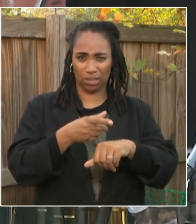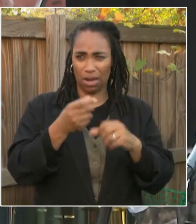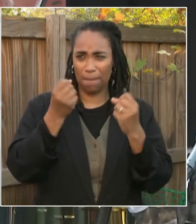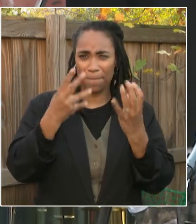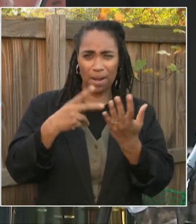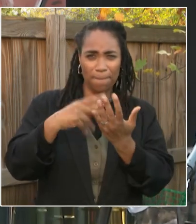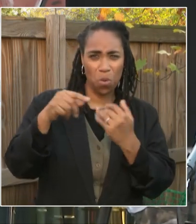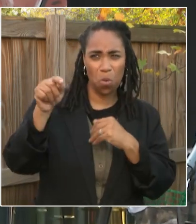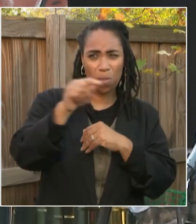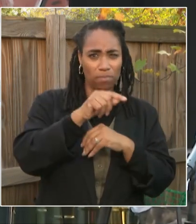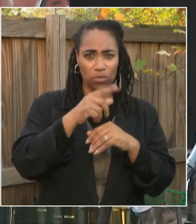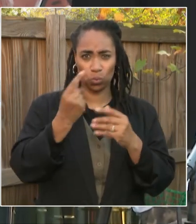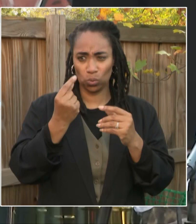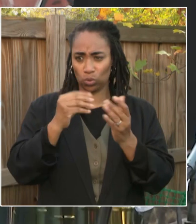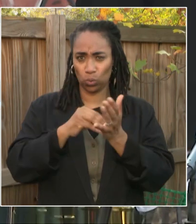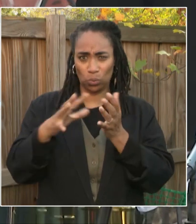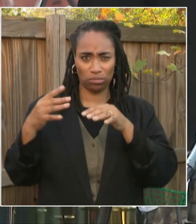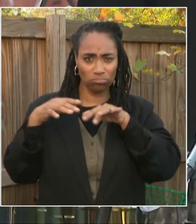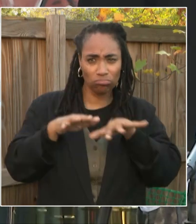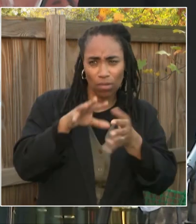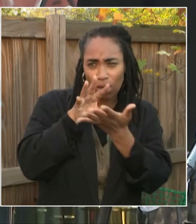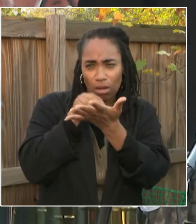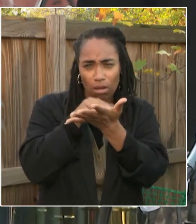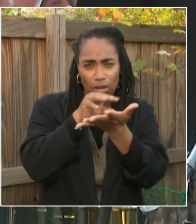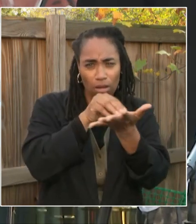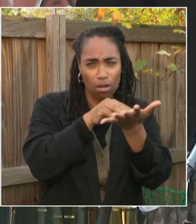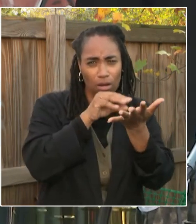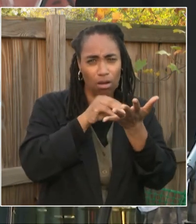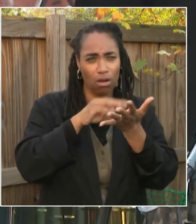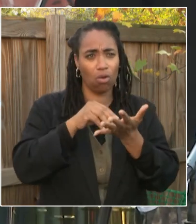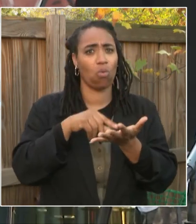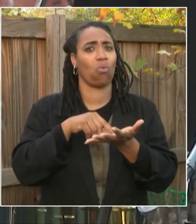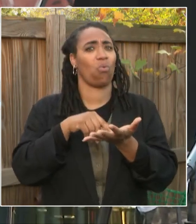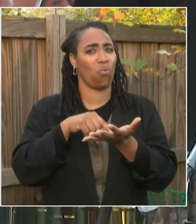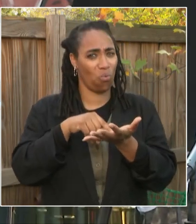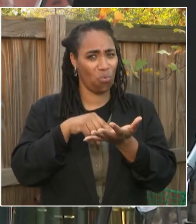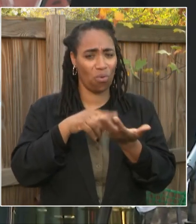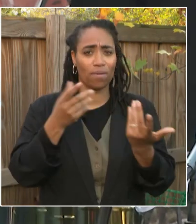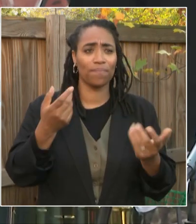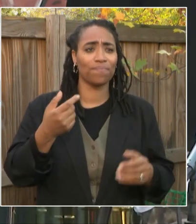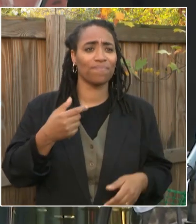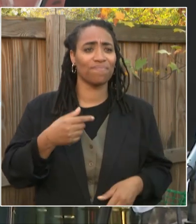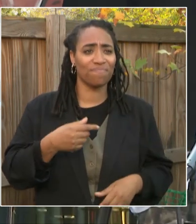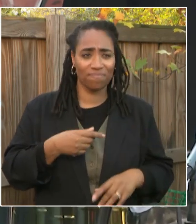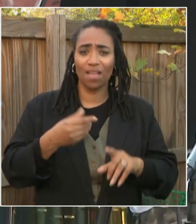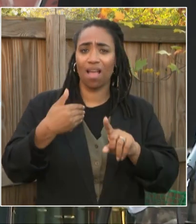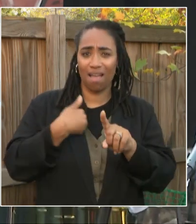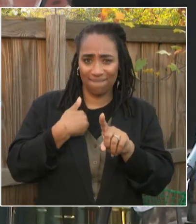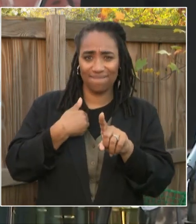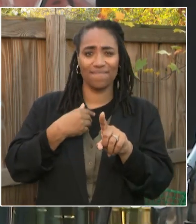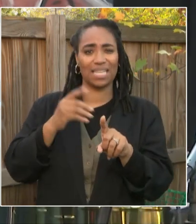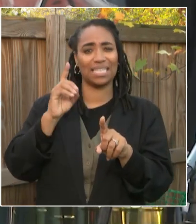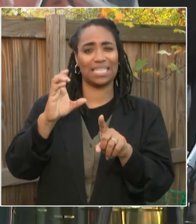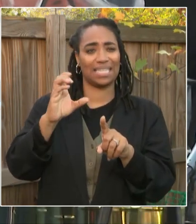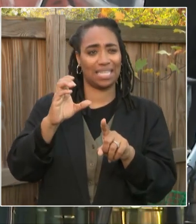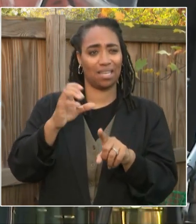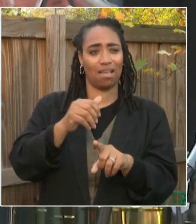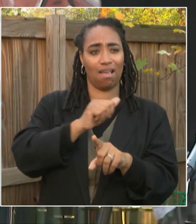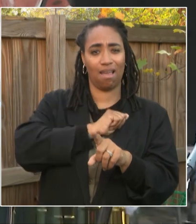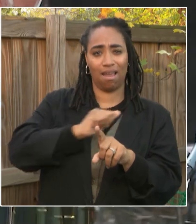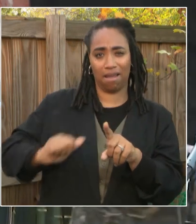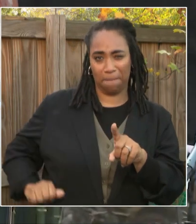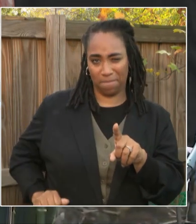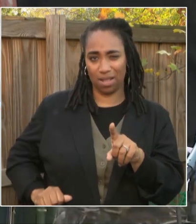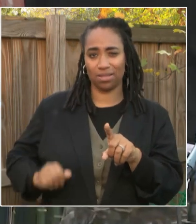D.C. Ambassadors Band, which was the best musicians in Washington were on this band. But as a result, we